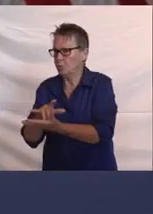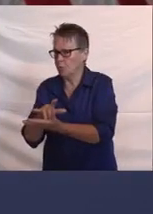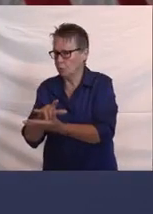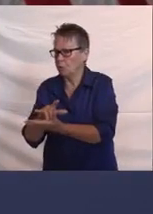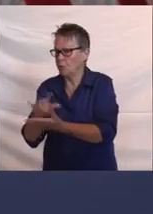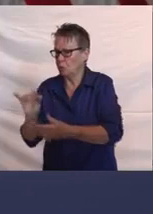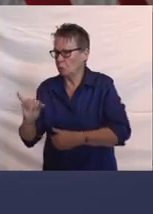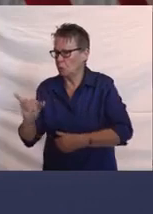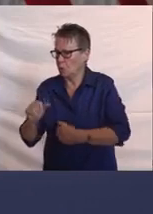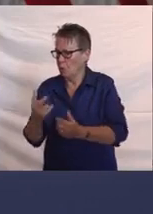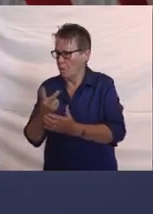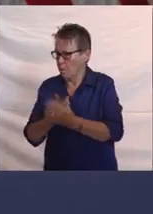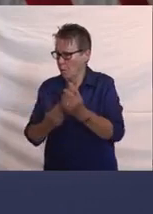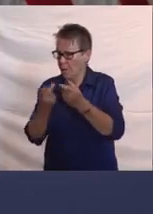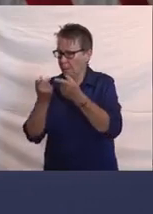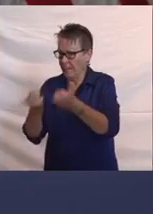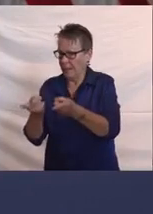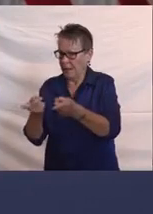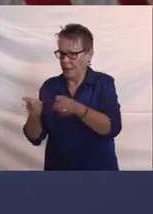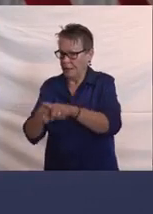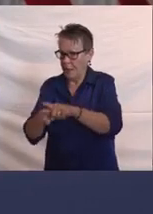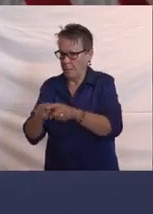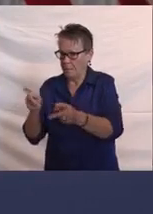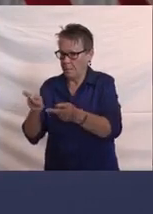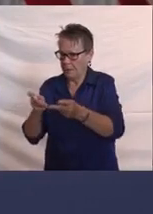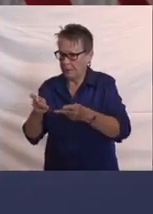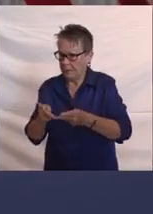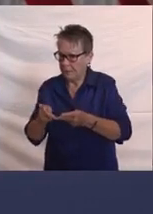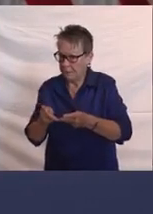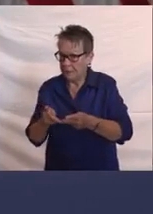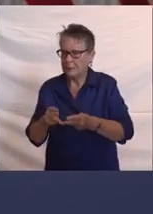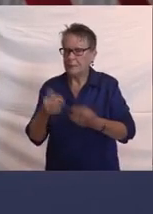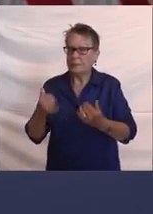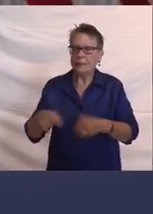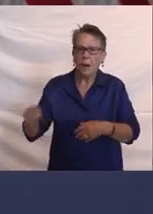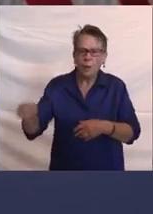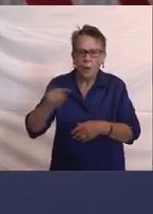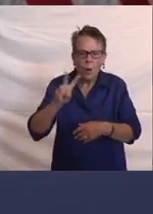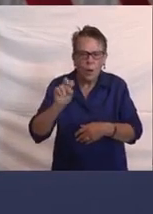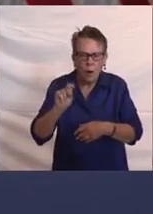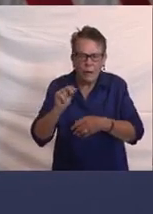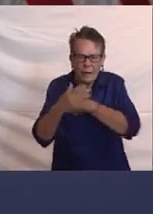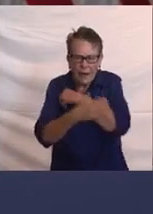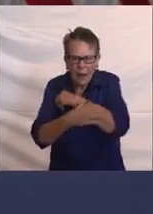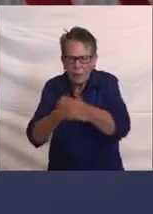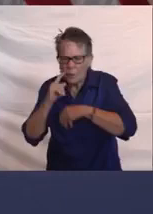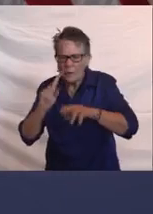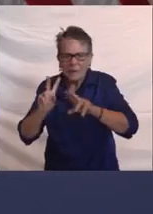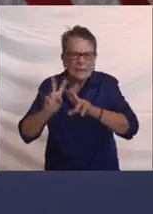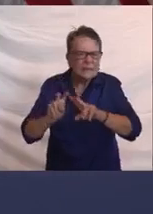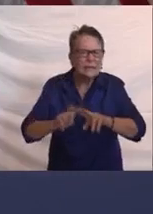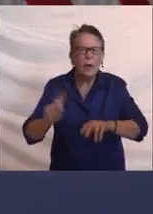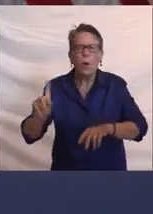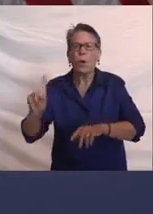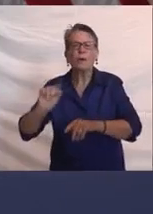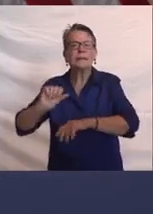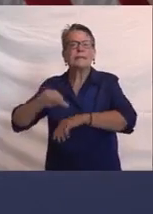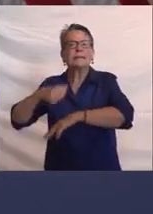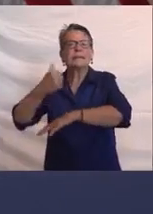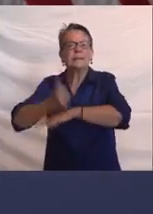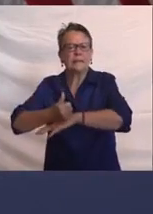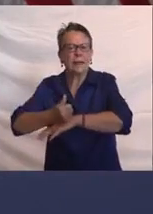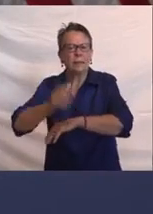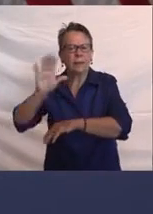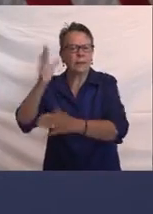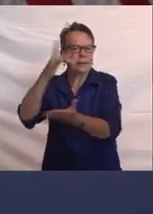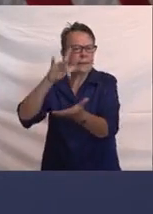know the Warren County site is being assessed, and that'll be identified this week, and where it will be built out is pending.